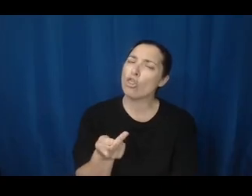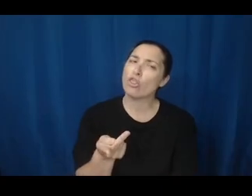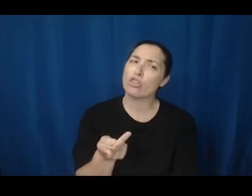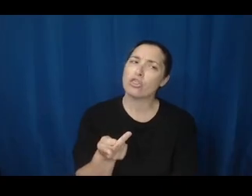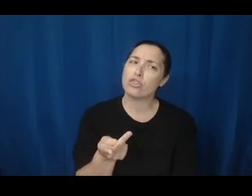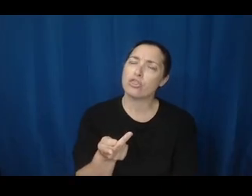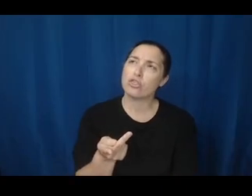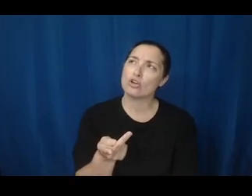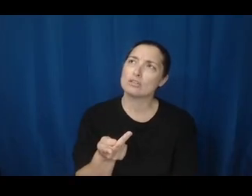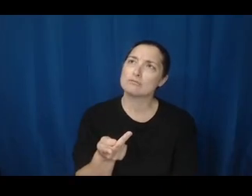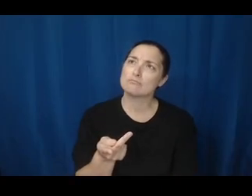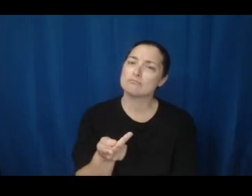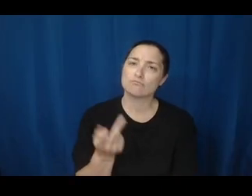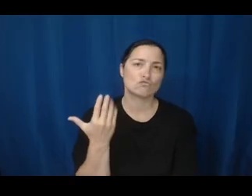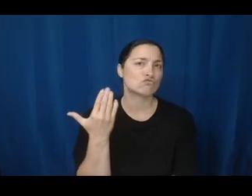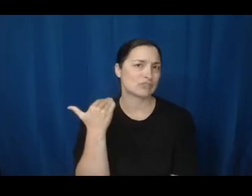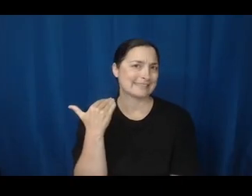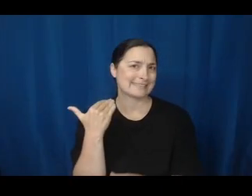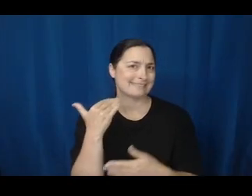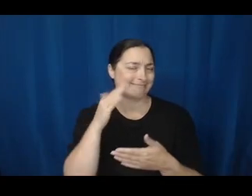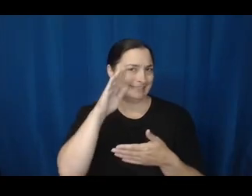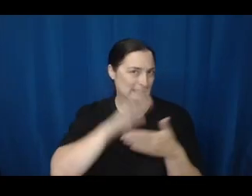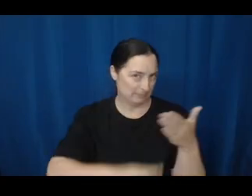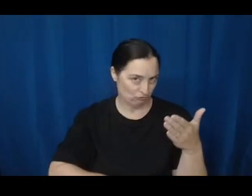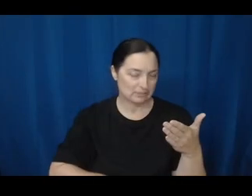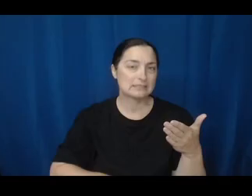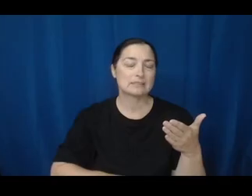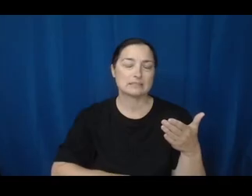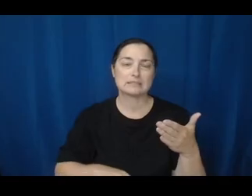kind of a recent experience recently in the school.